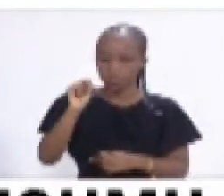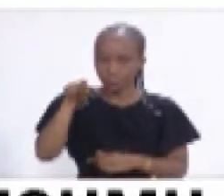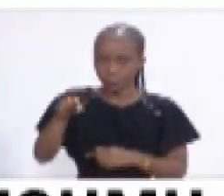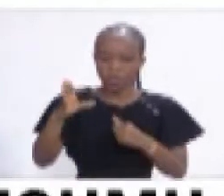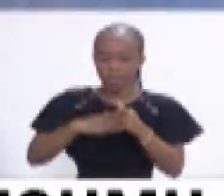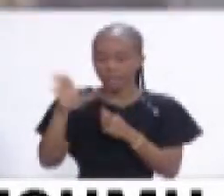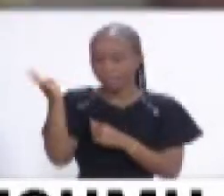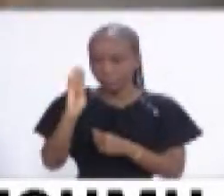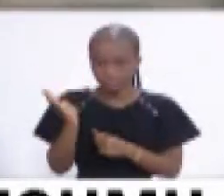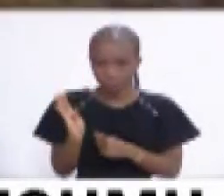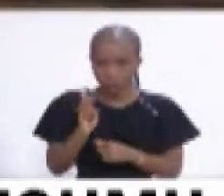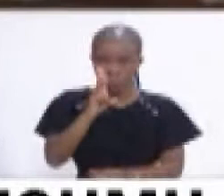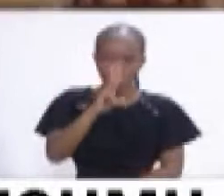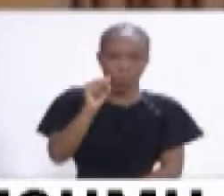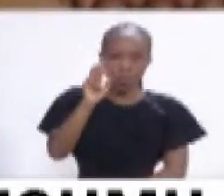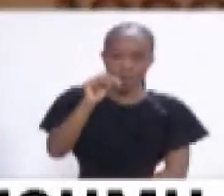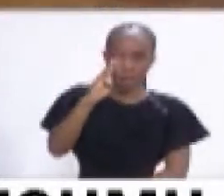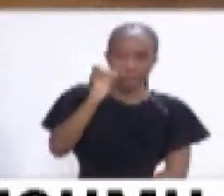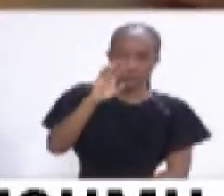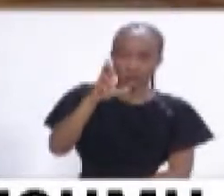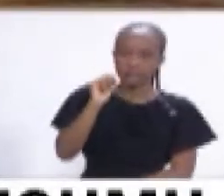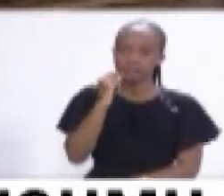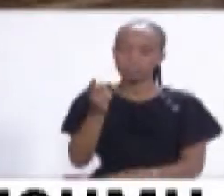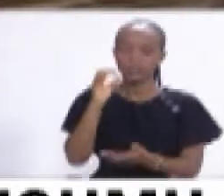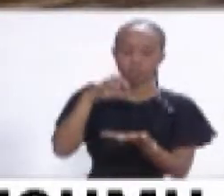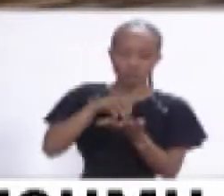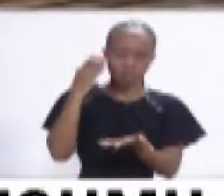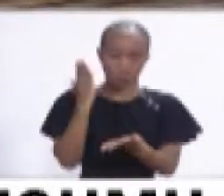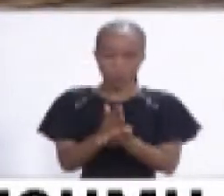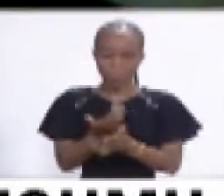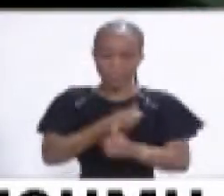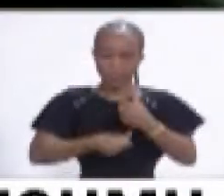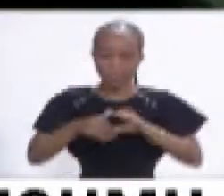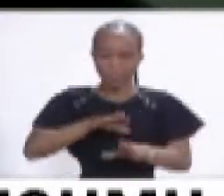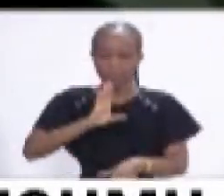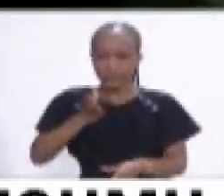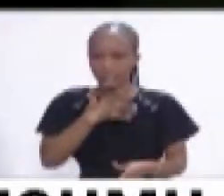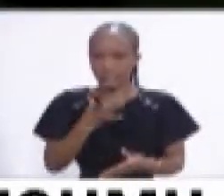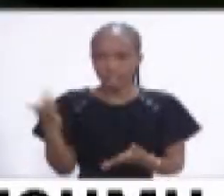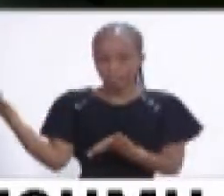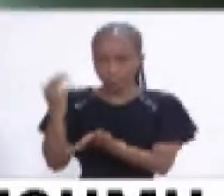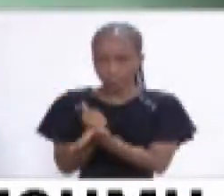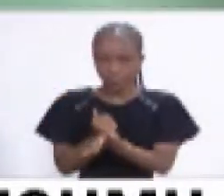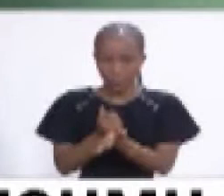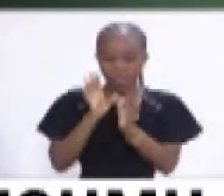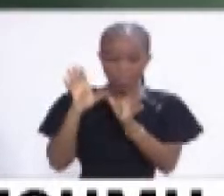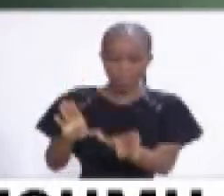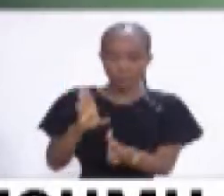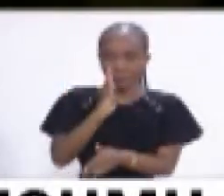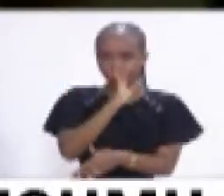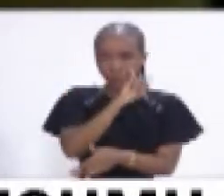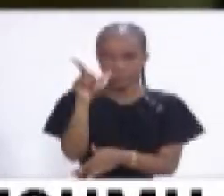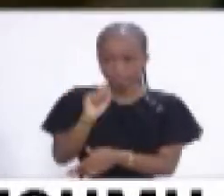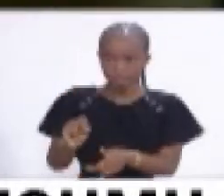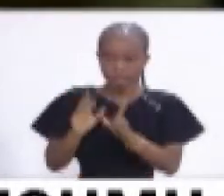105.9 billion. Wambura says the situation has paralyzed activities in the counties, such as causing the accumulation of pending bills, delayed